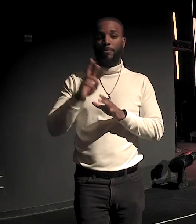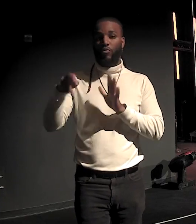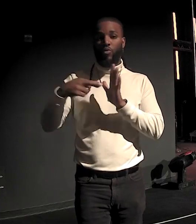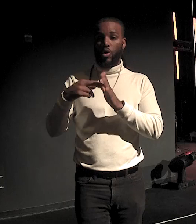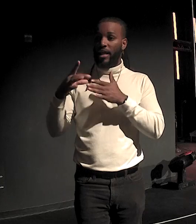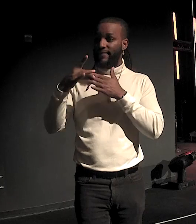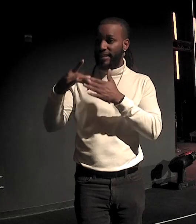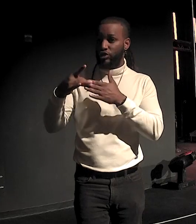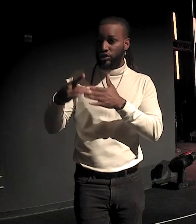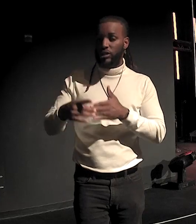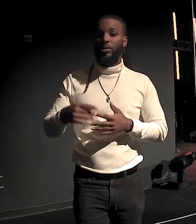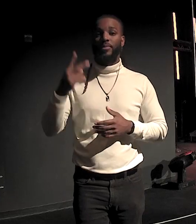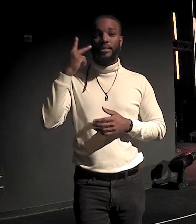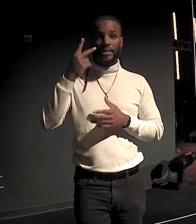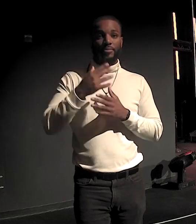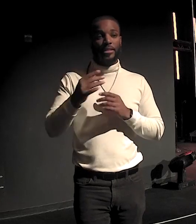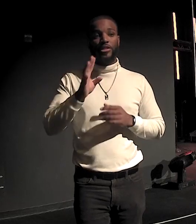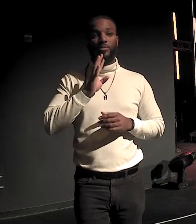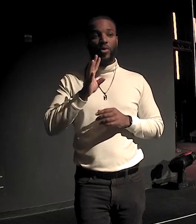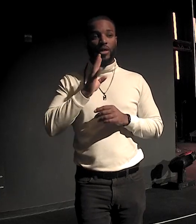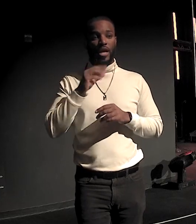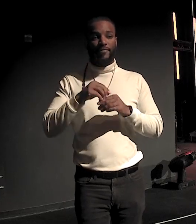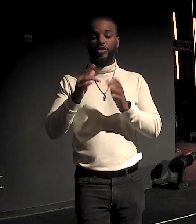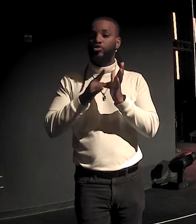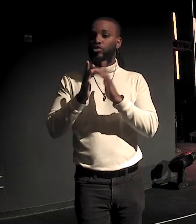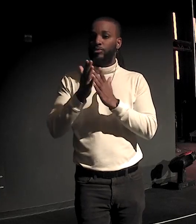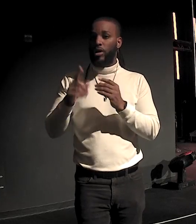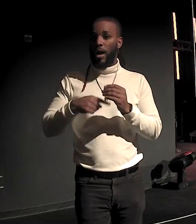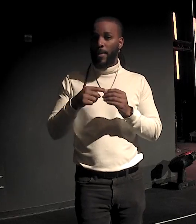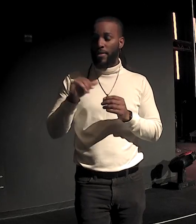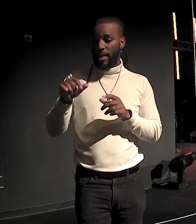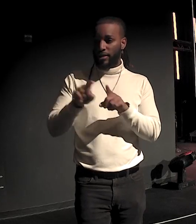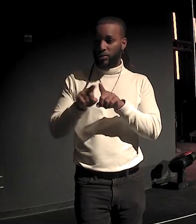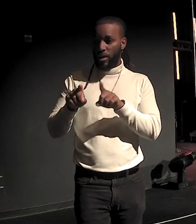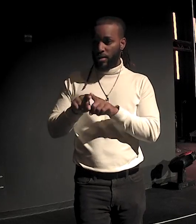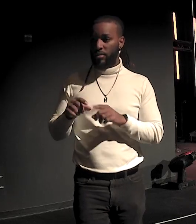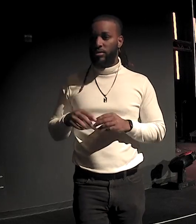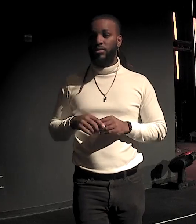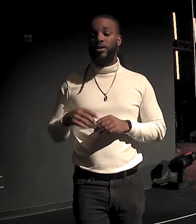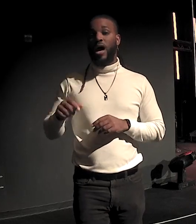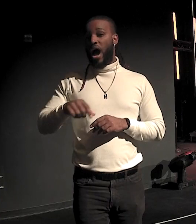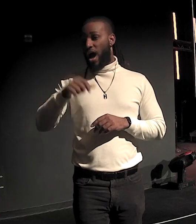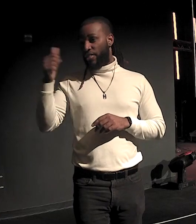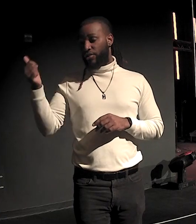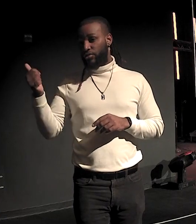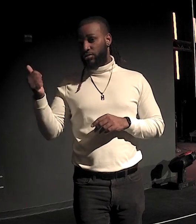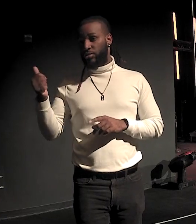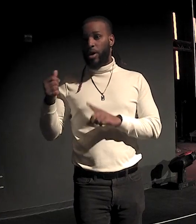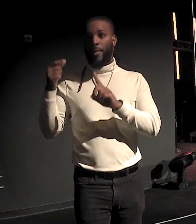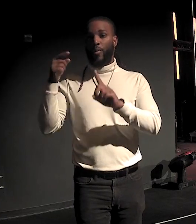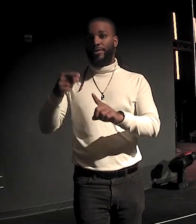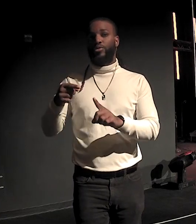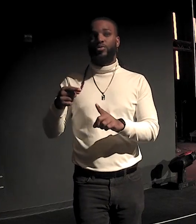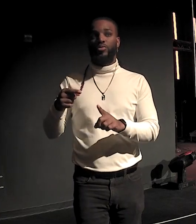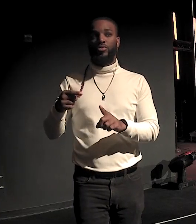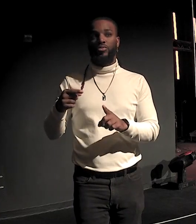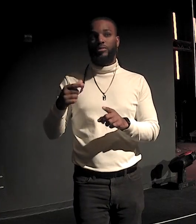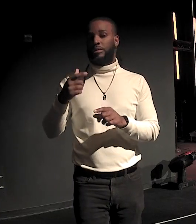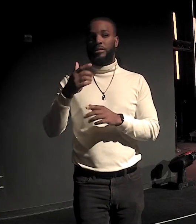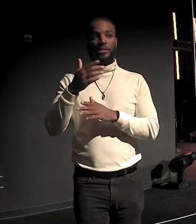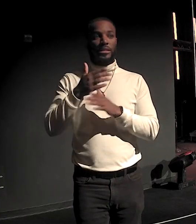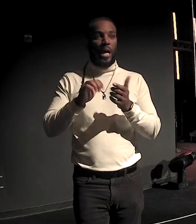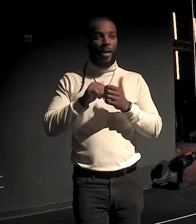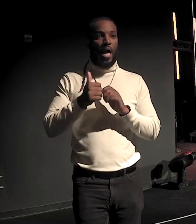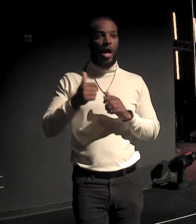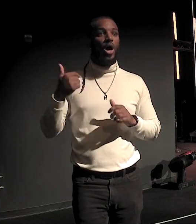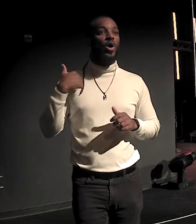leadership. We see some stuff spoken of in Scripture about that as well. Others point to somehow